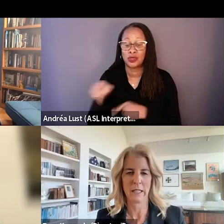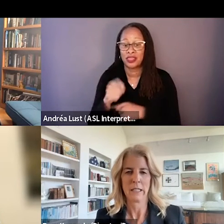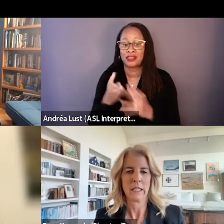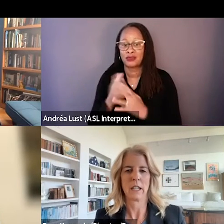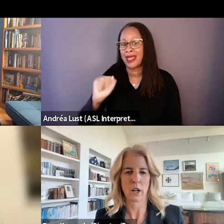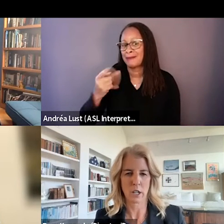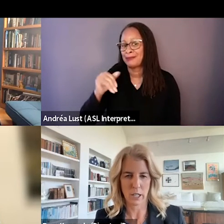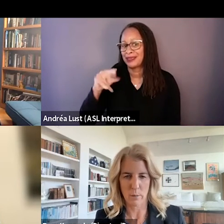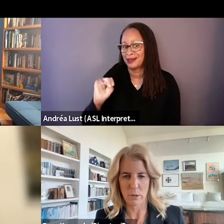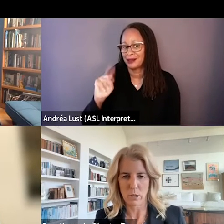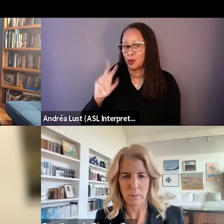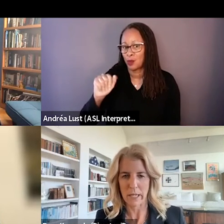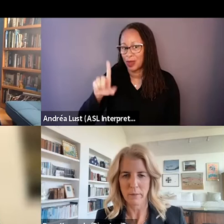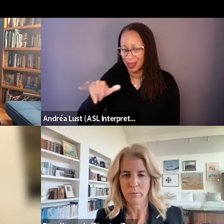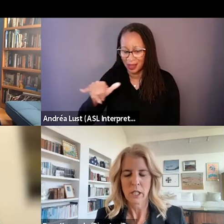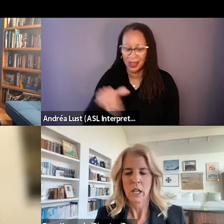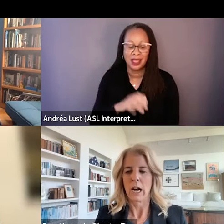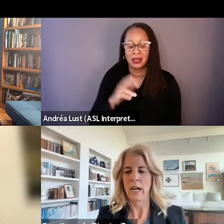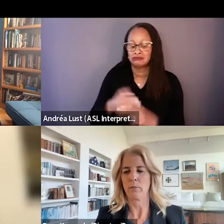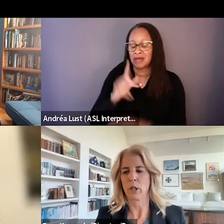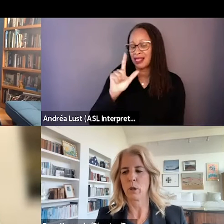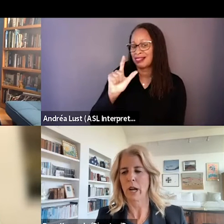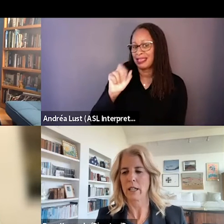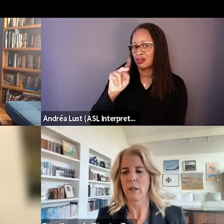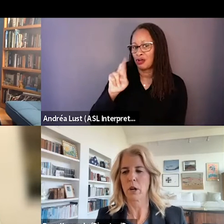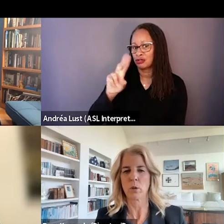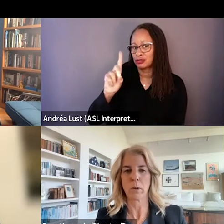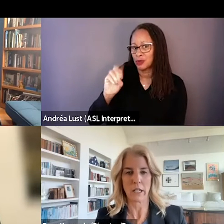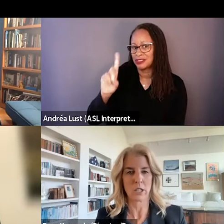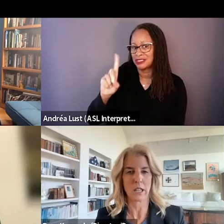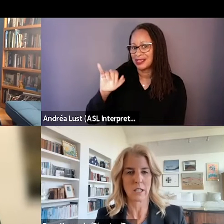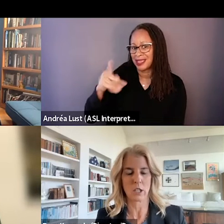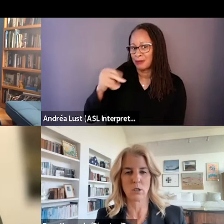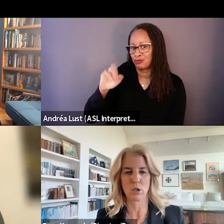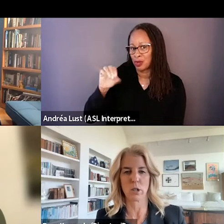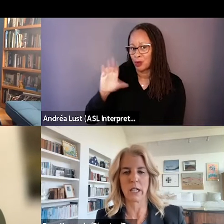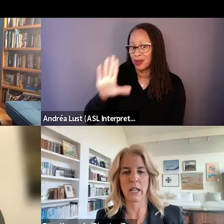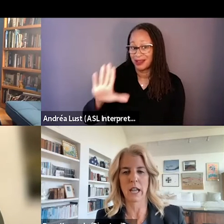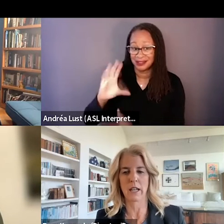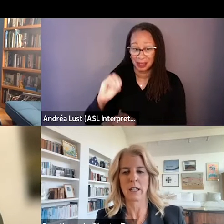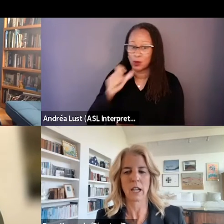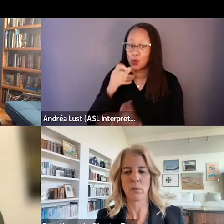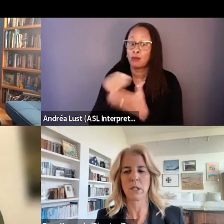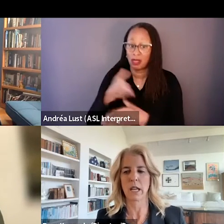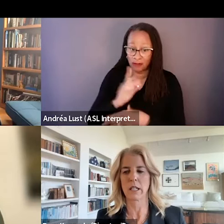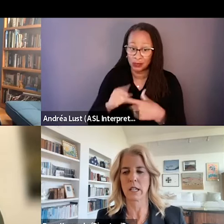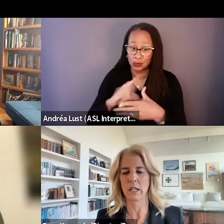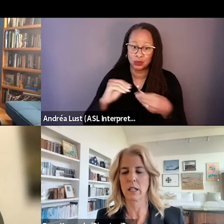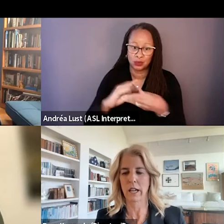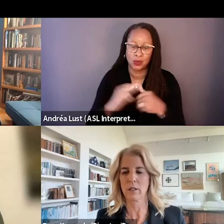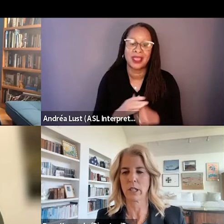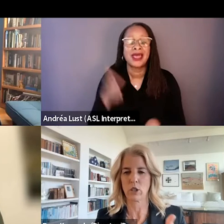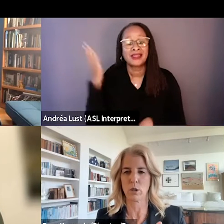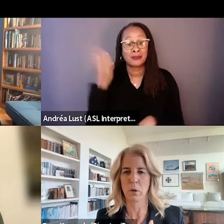Way, Leonardo DiCaprio's company, who had bought the rights to this story. And they presented